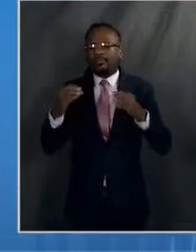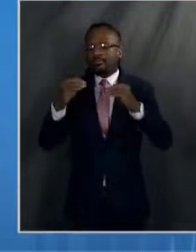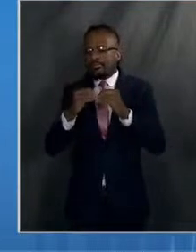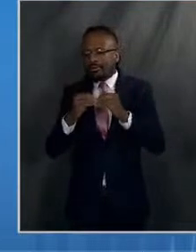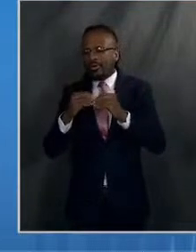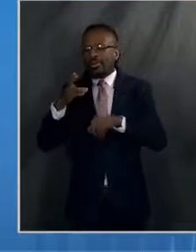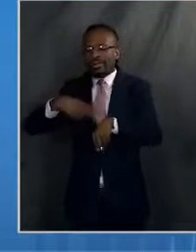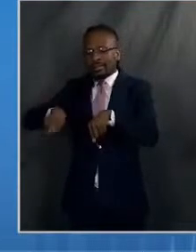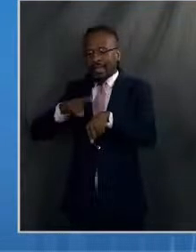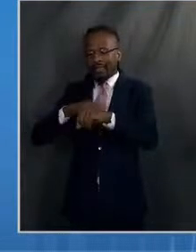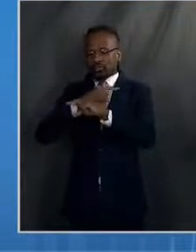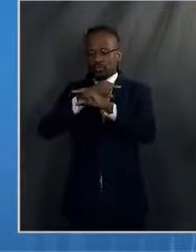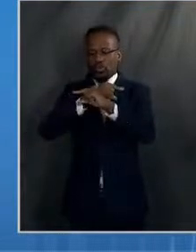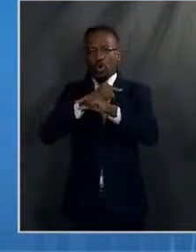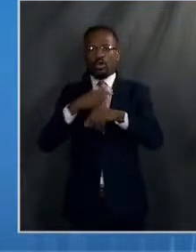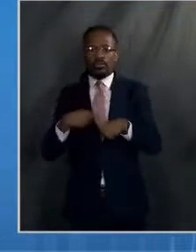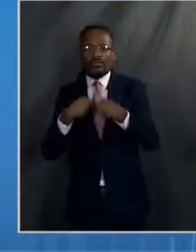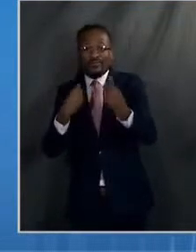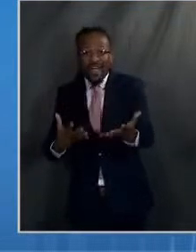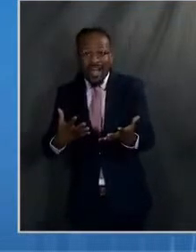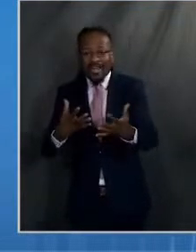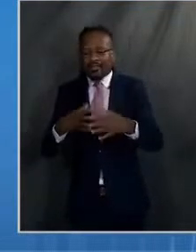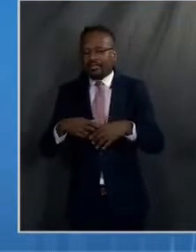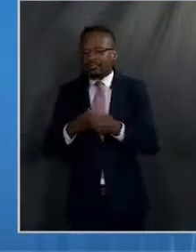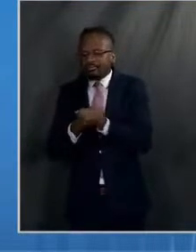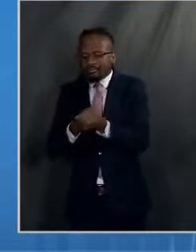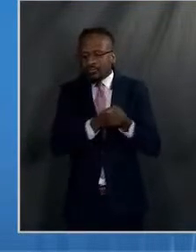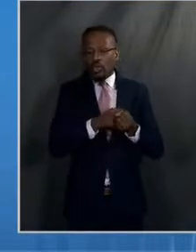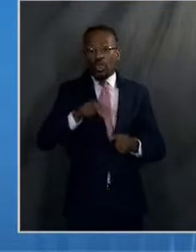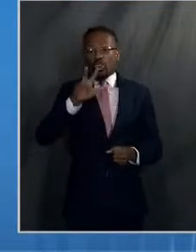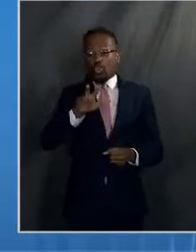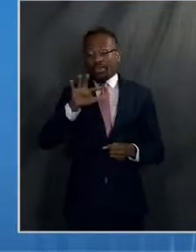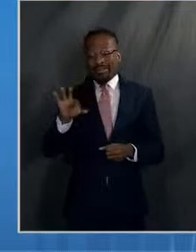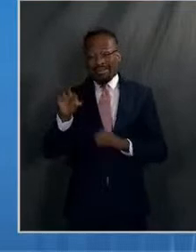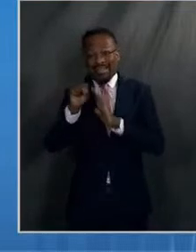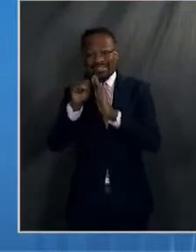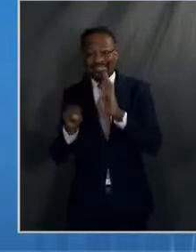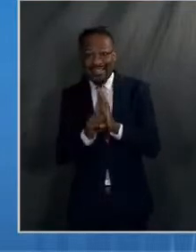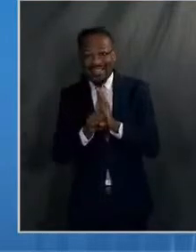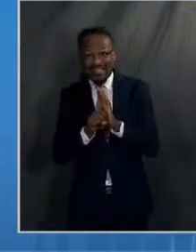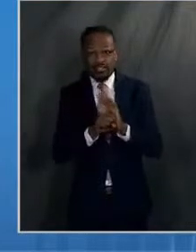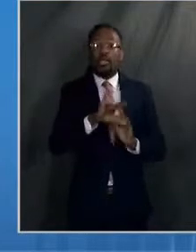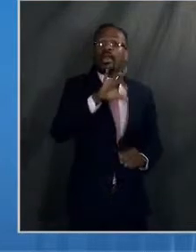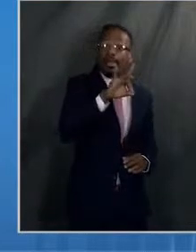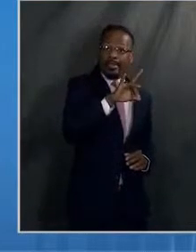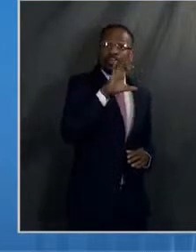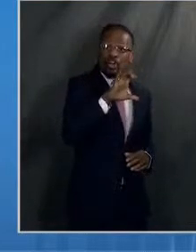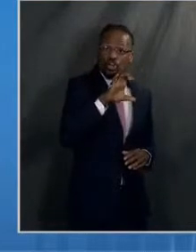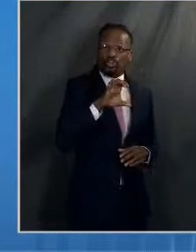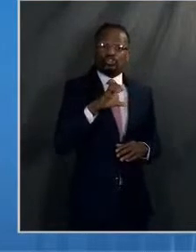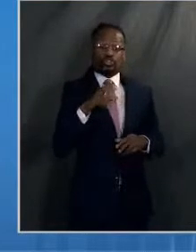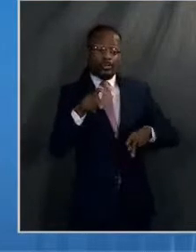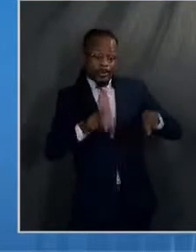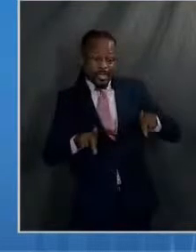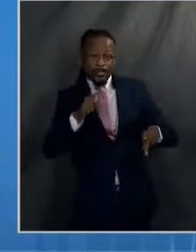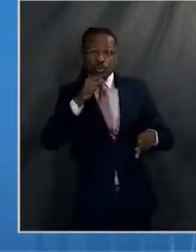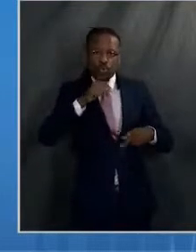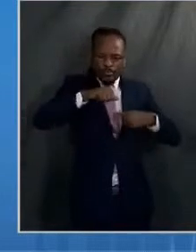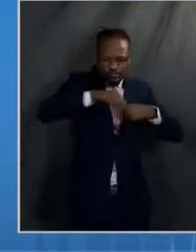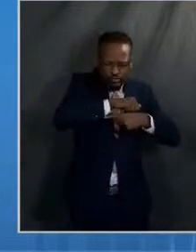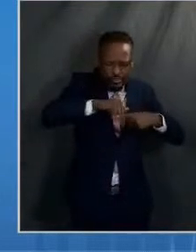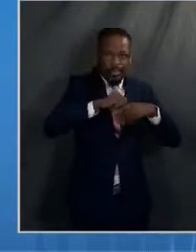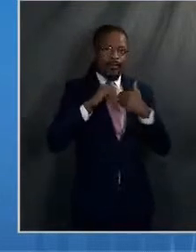providing support to sites in 39 states, including 800 trained vaccinators. And CDC